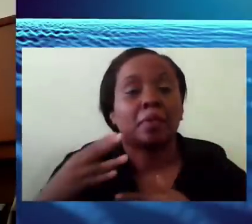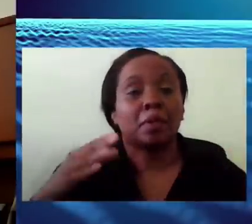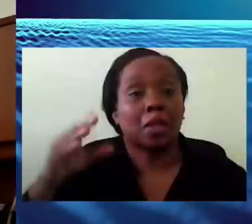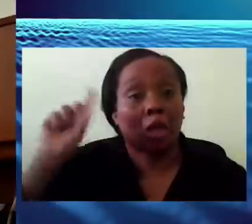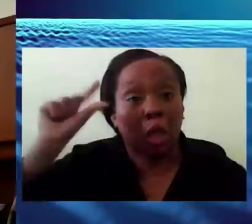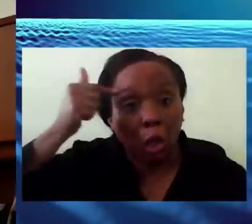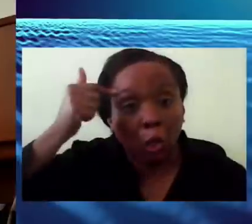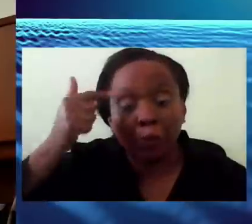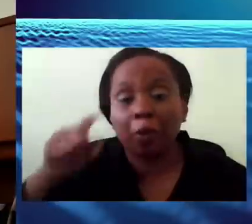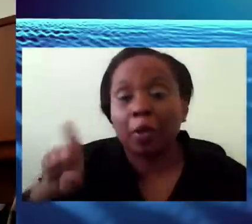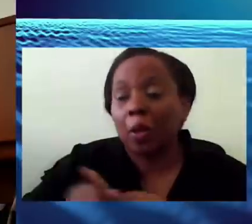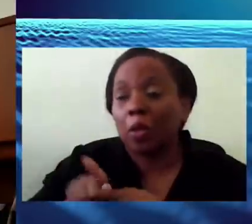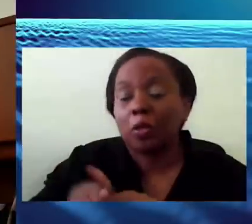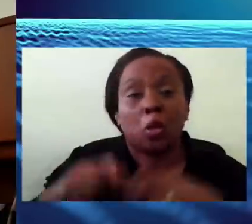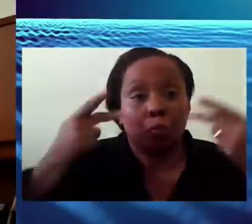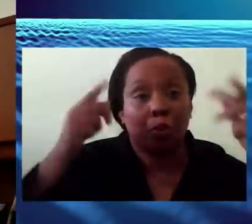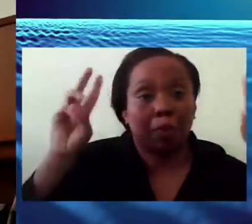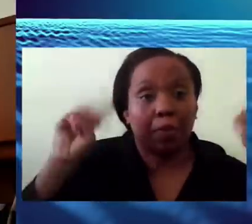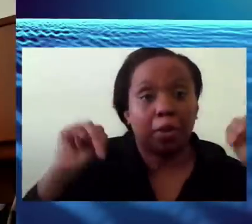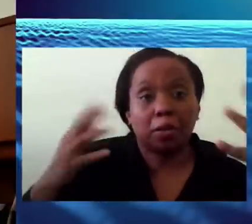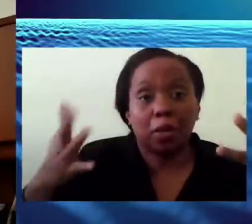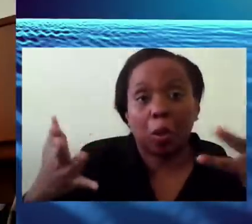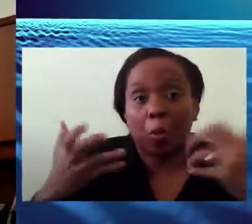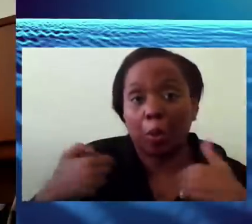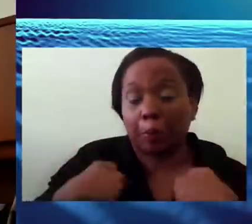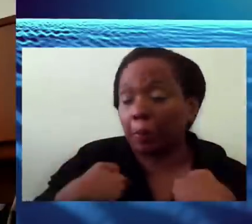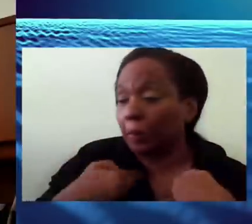asked that we express